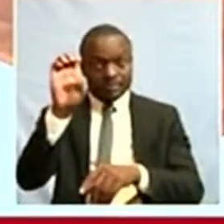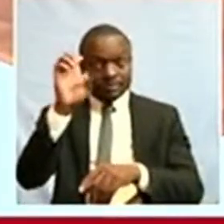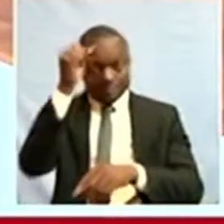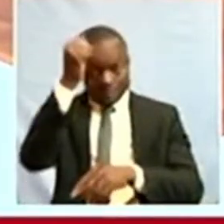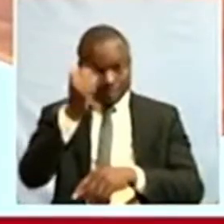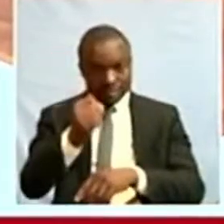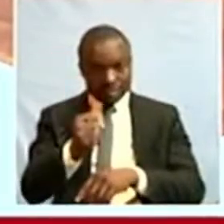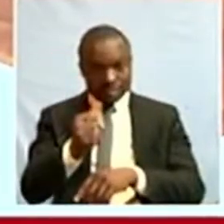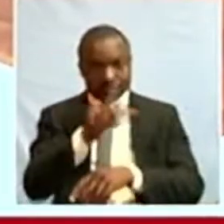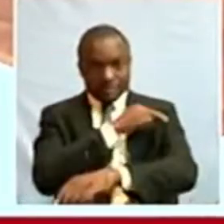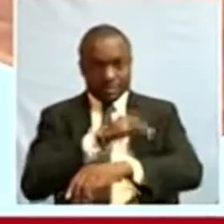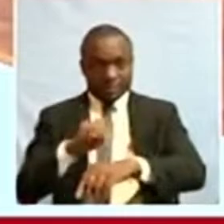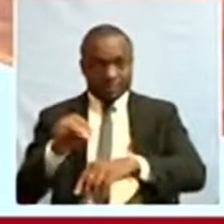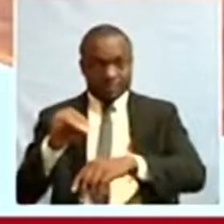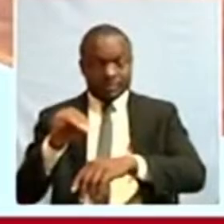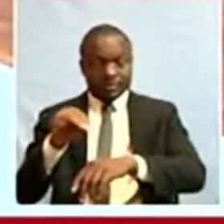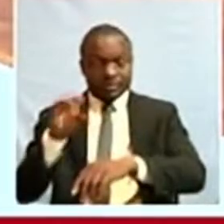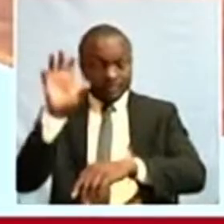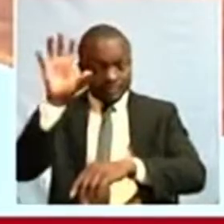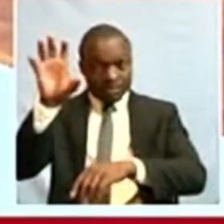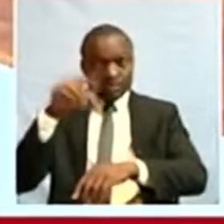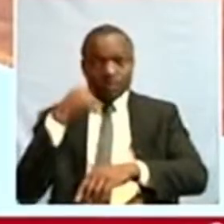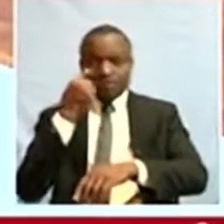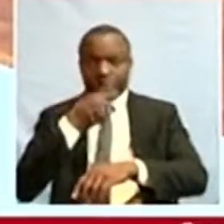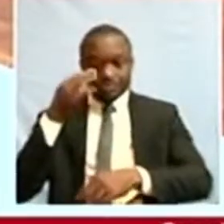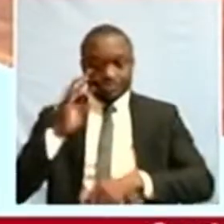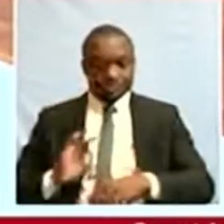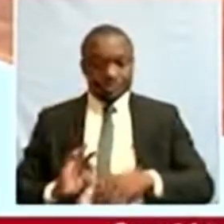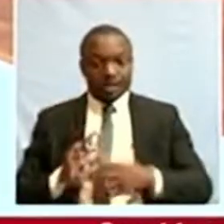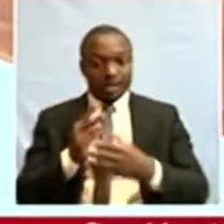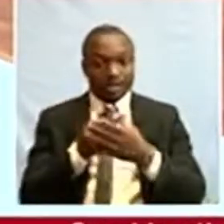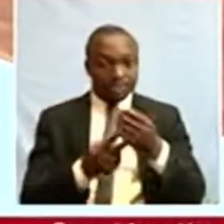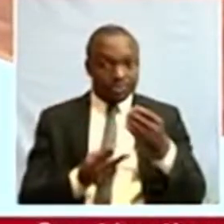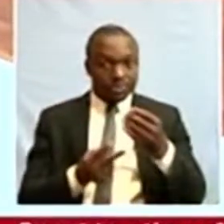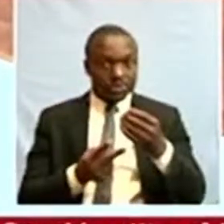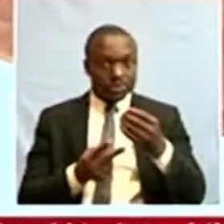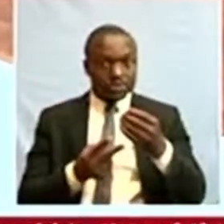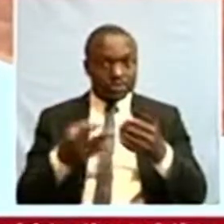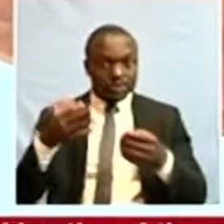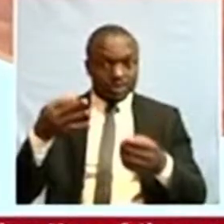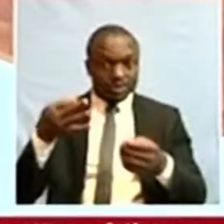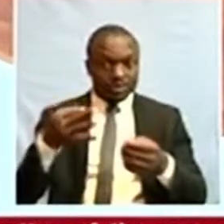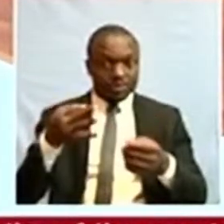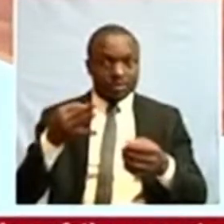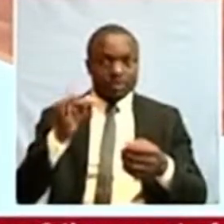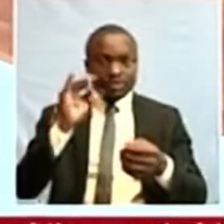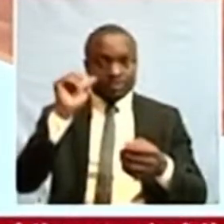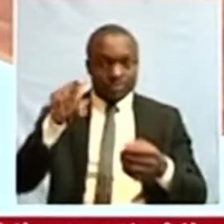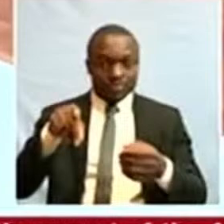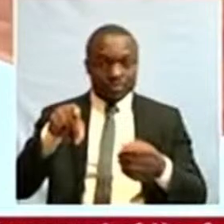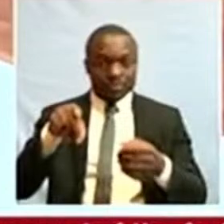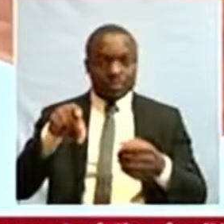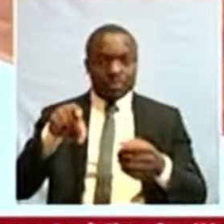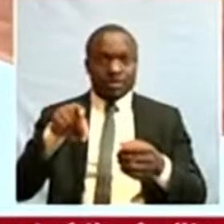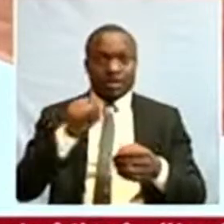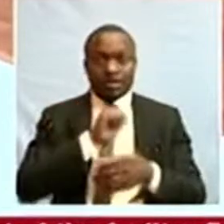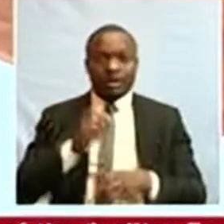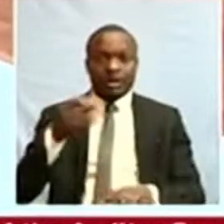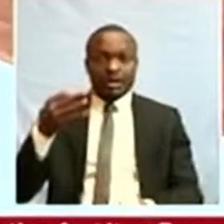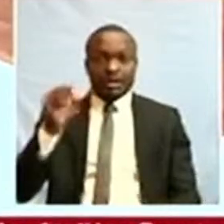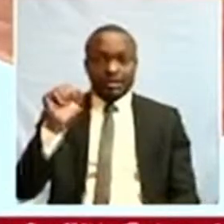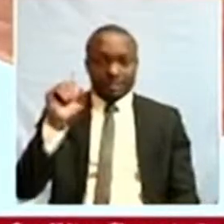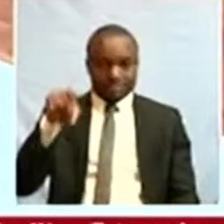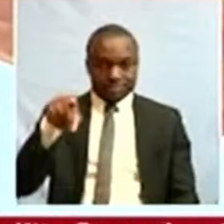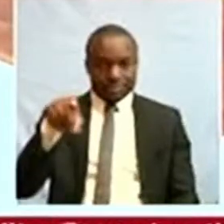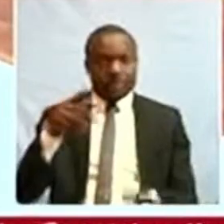Northwestern province, who benefited from both FISIP and FSP. So you want us